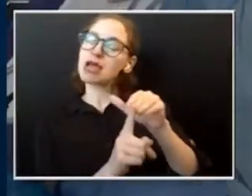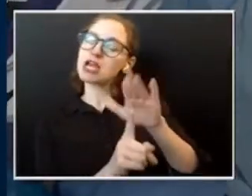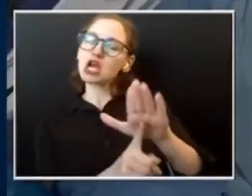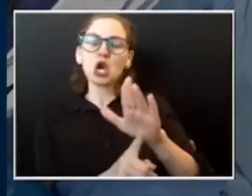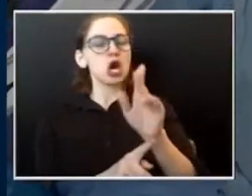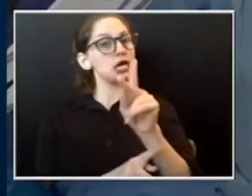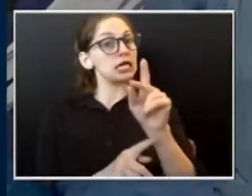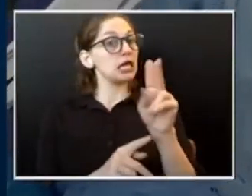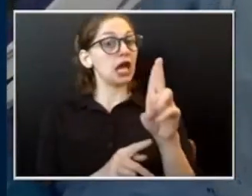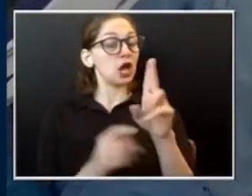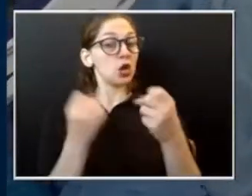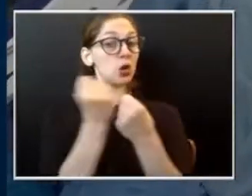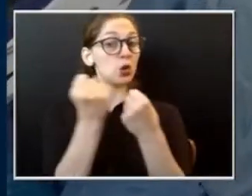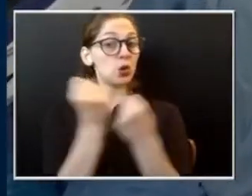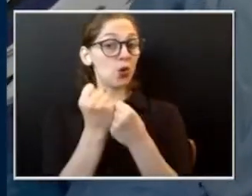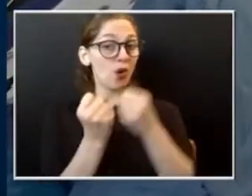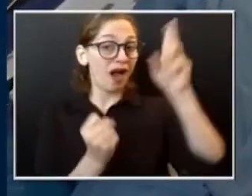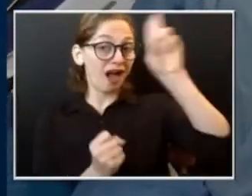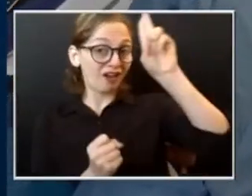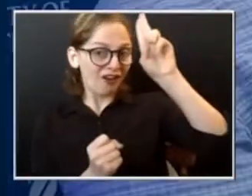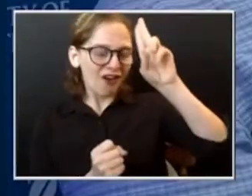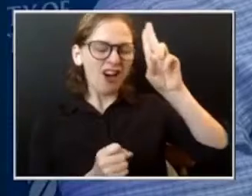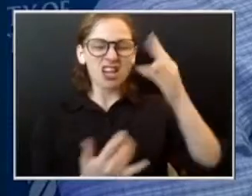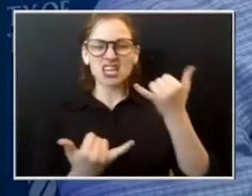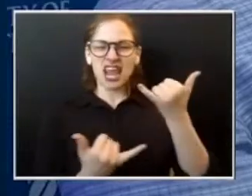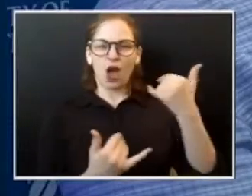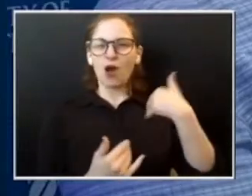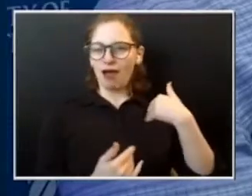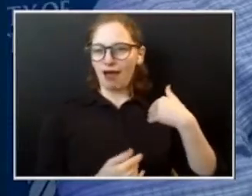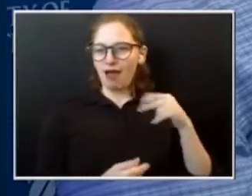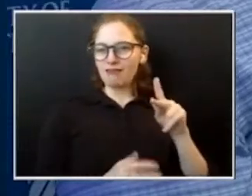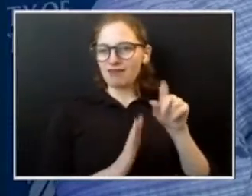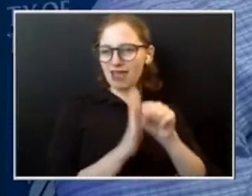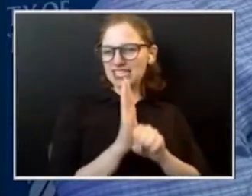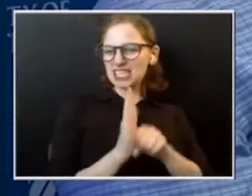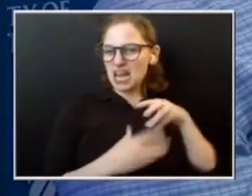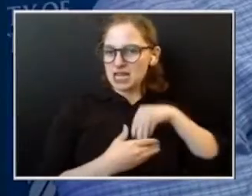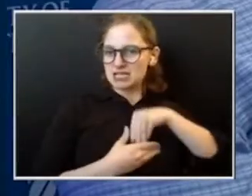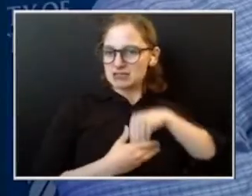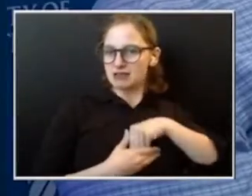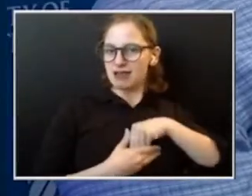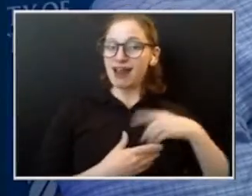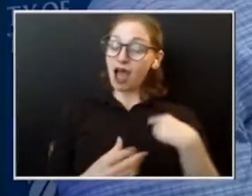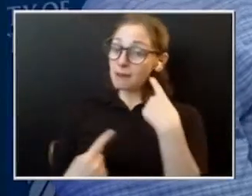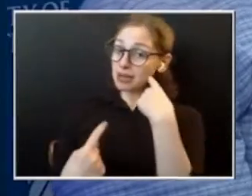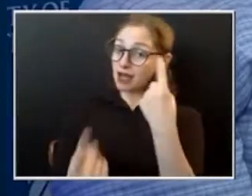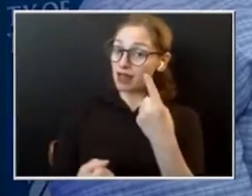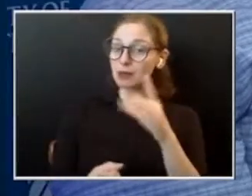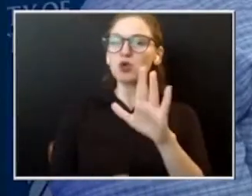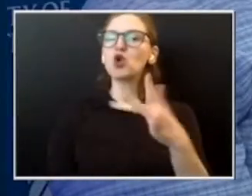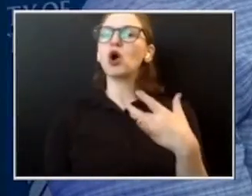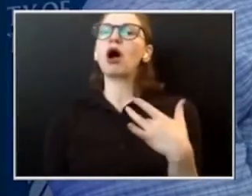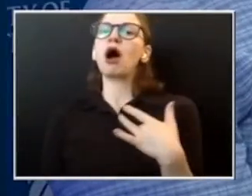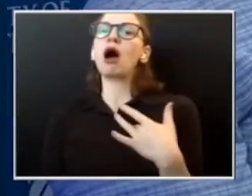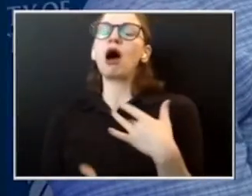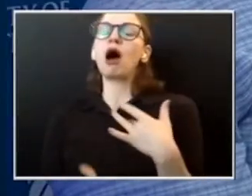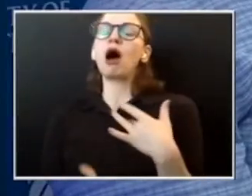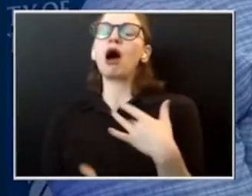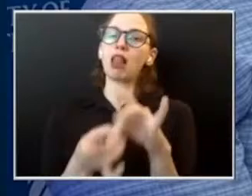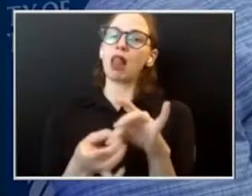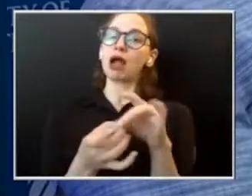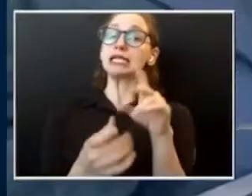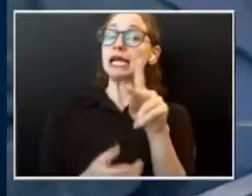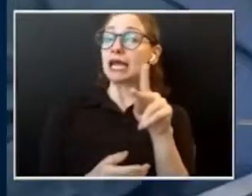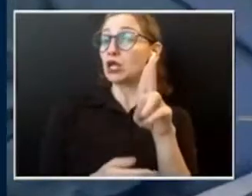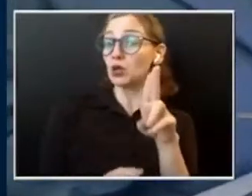has purple deep inside. I've been telling him through this process that, your heart may belong to KU, but your